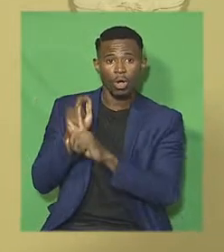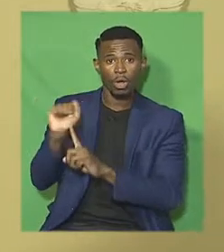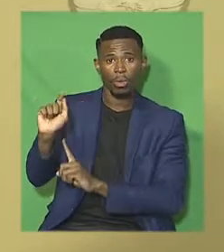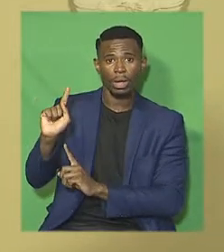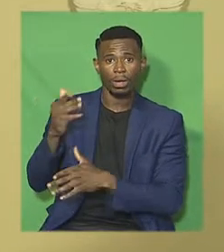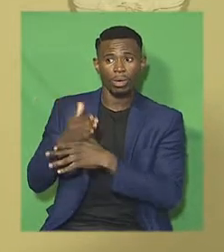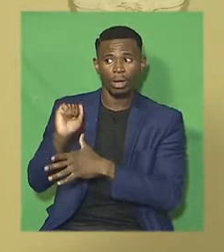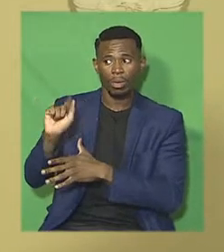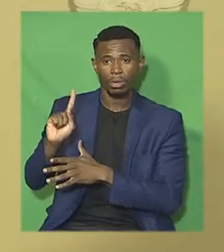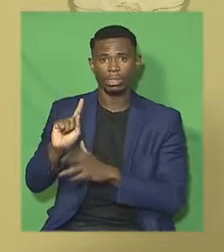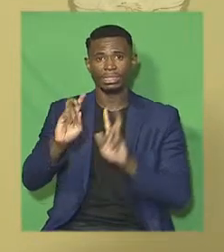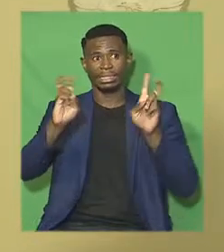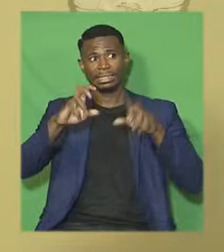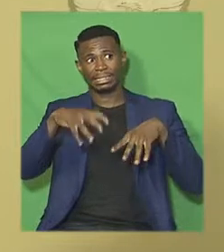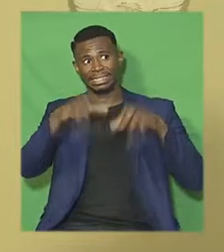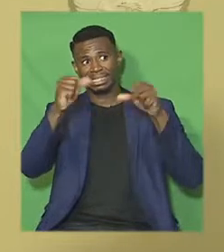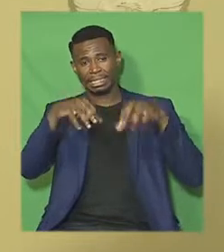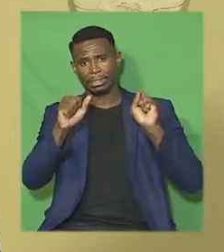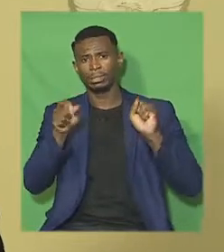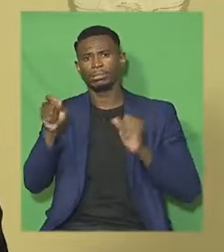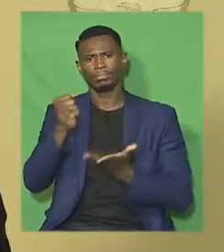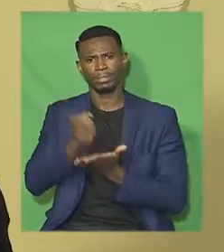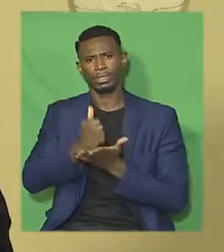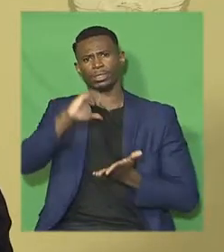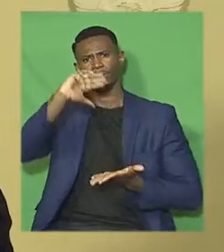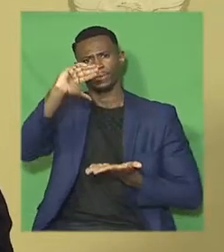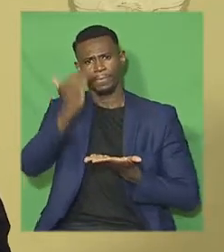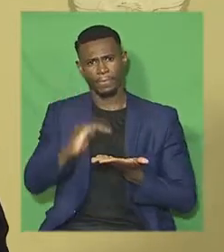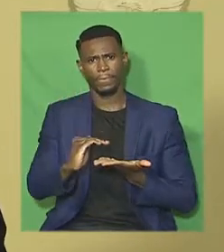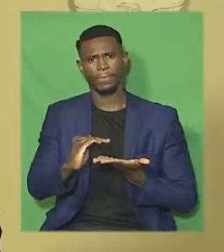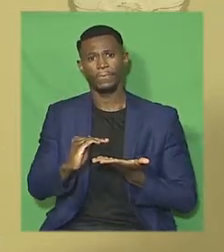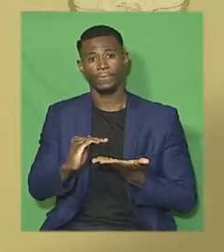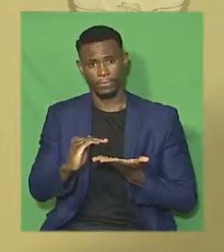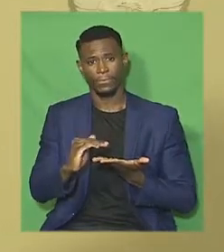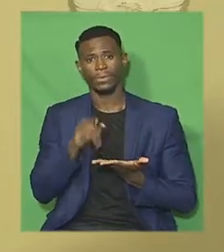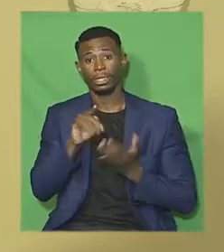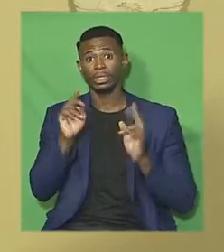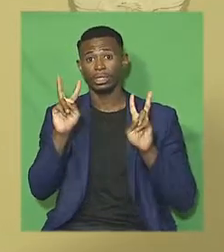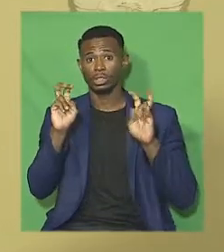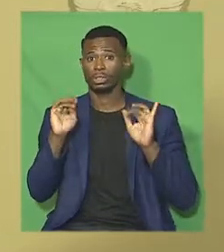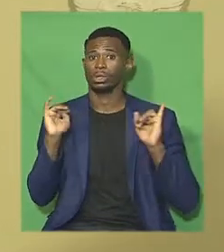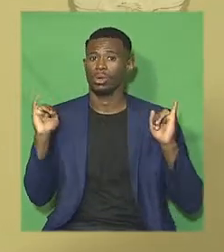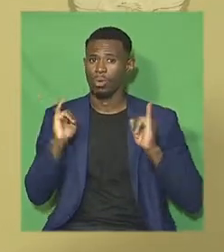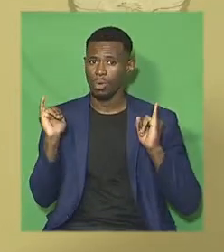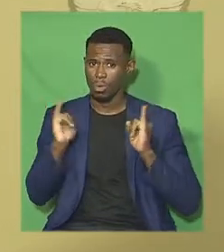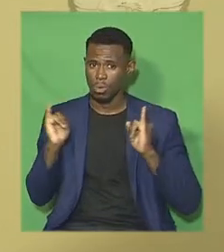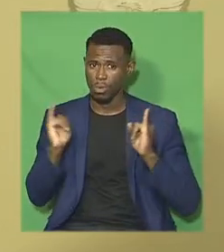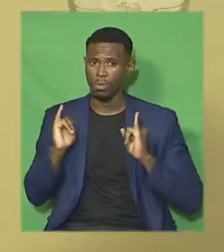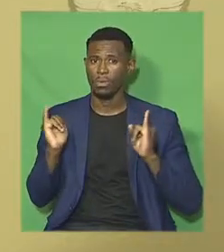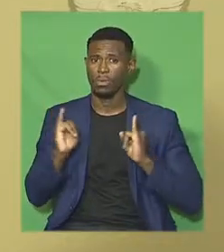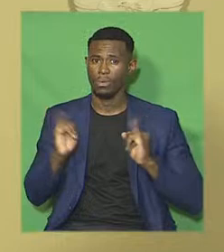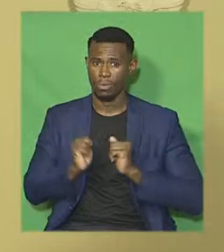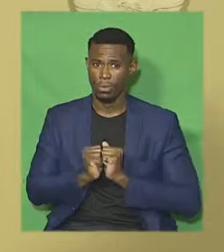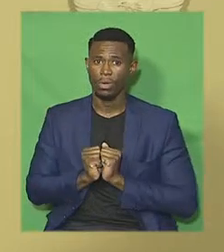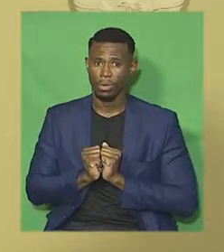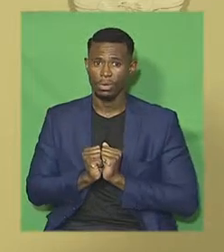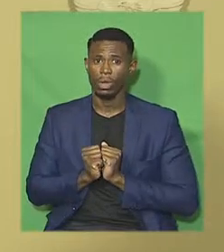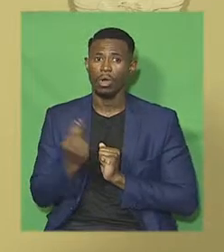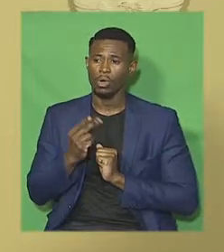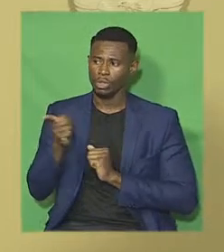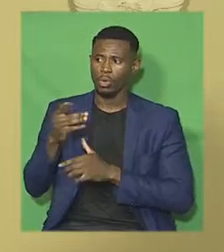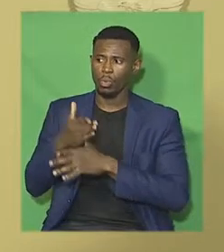and frequency of load shedding as a matter of urgency. Of course, working with a whole range of